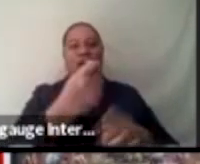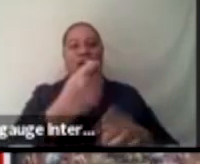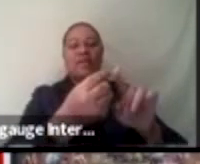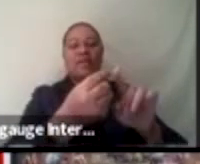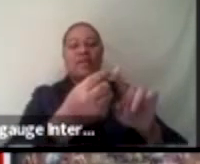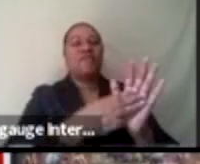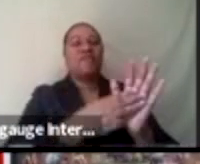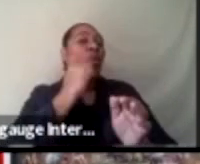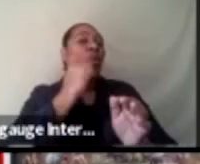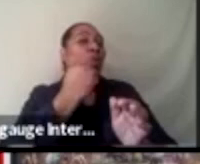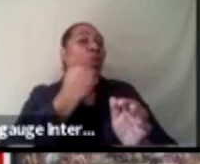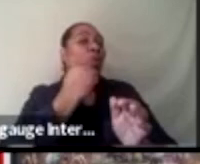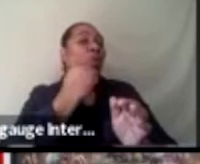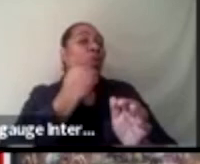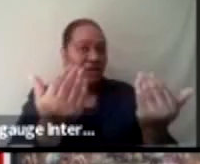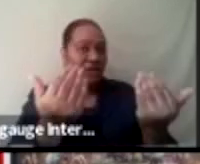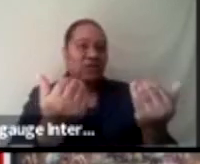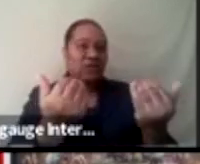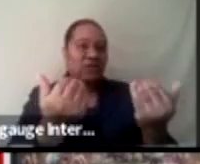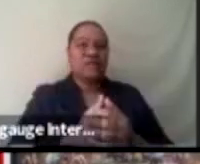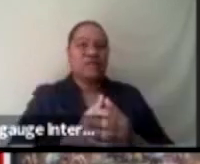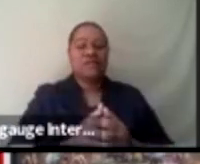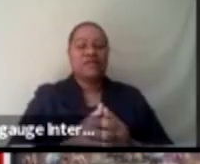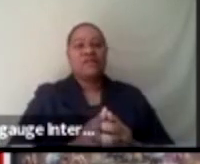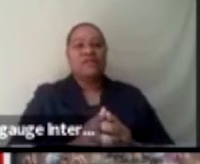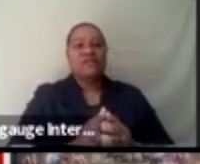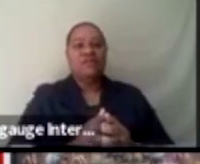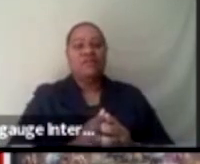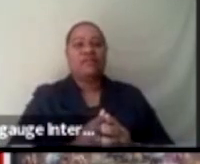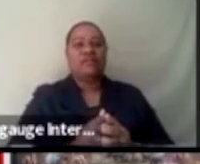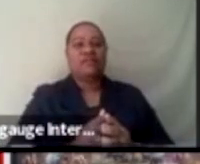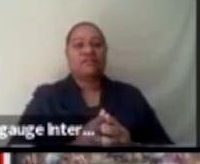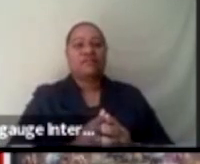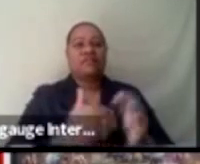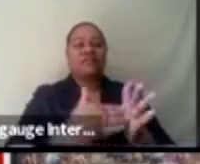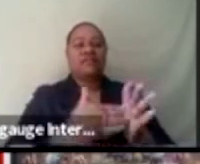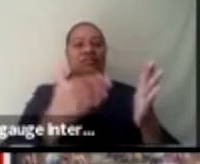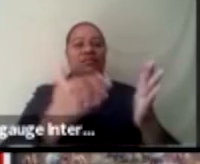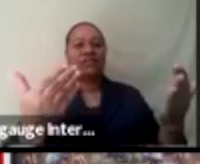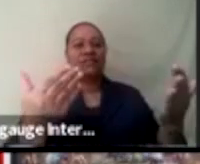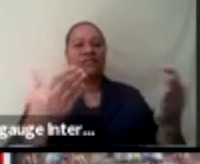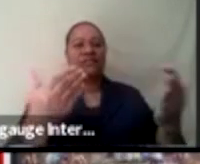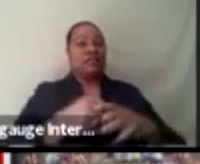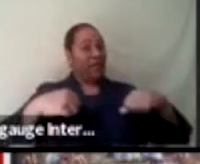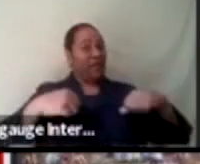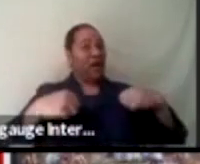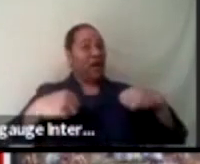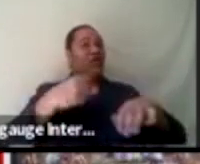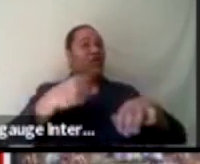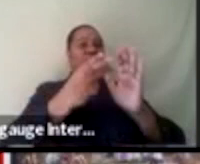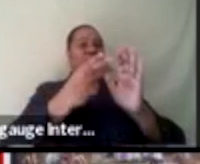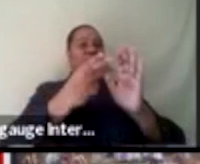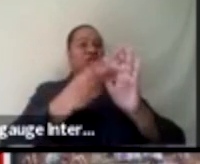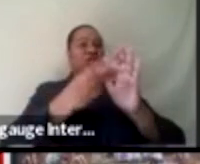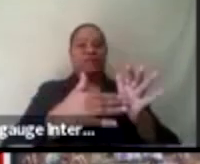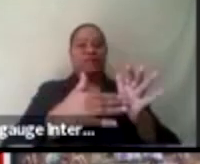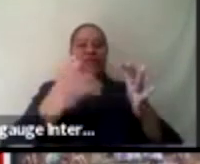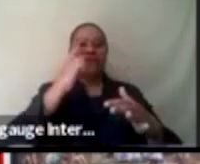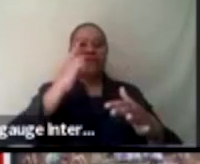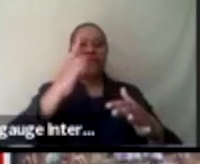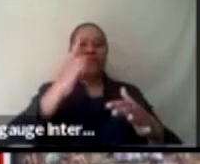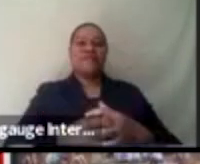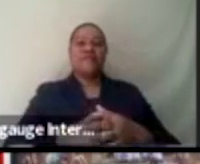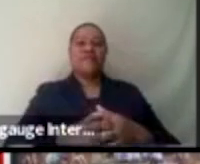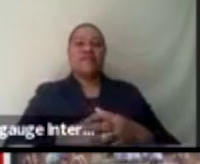to you, Madam Prime Minister. It is always a proud moment when a daughter of the Pacific ascends to this